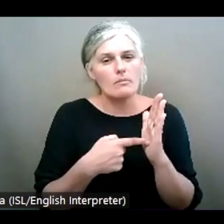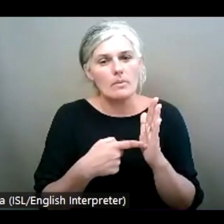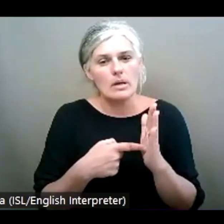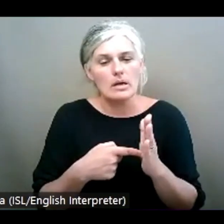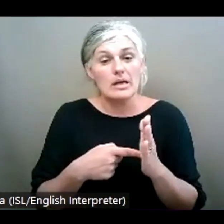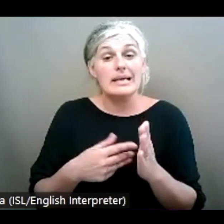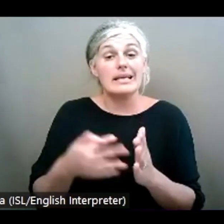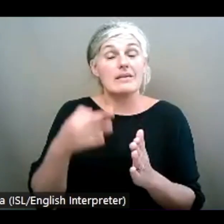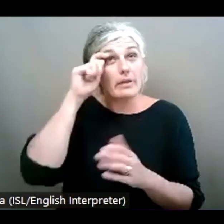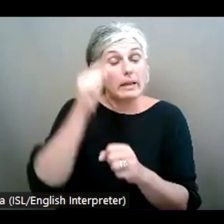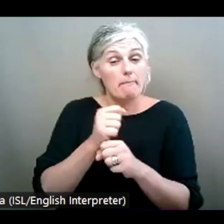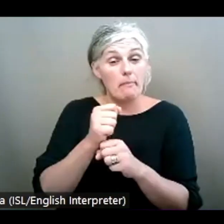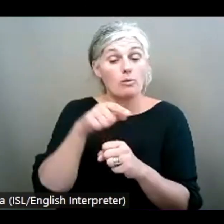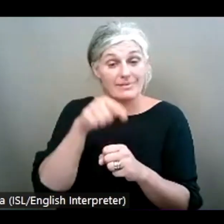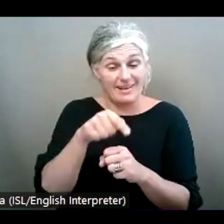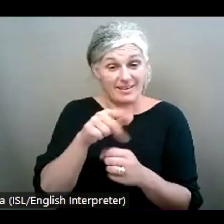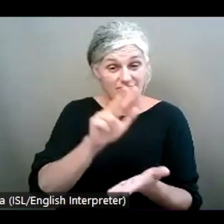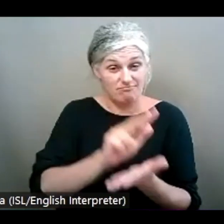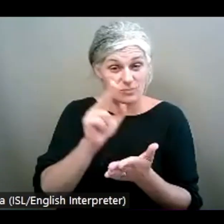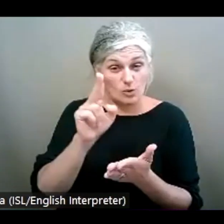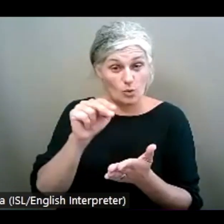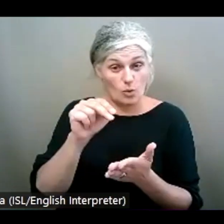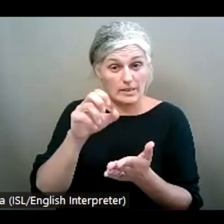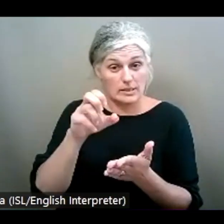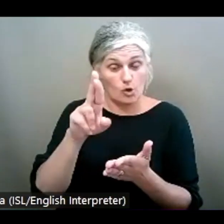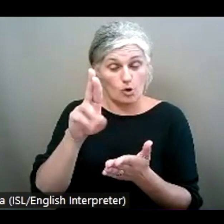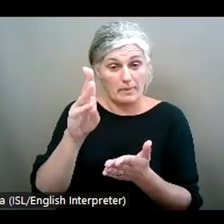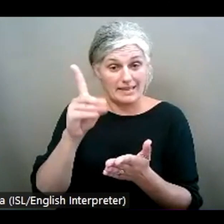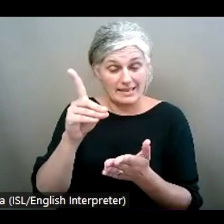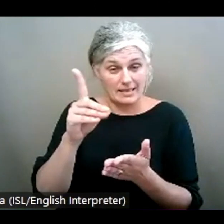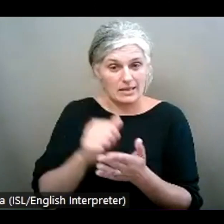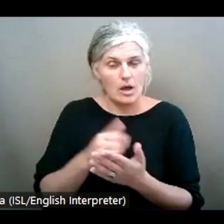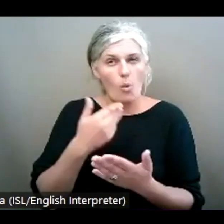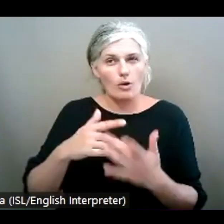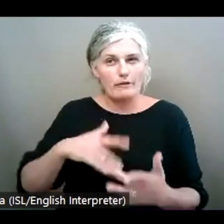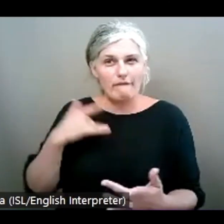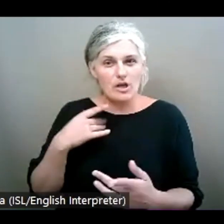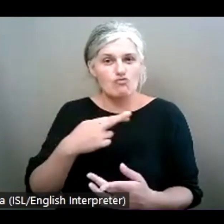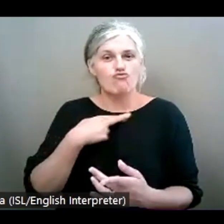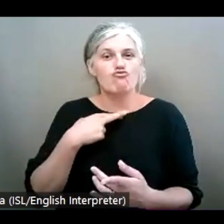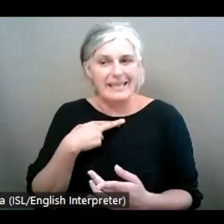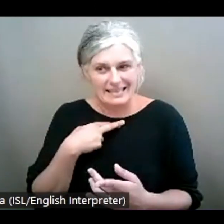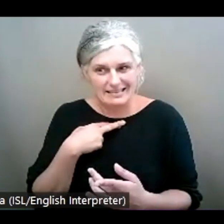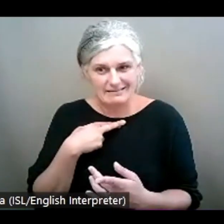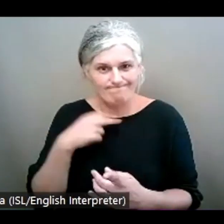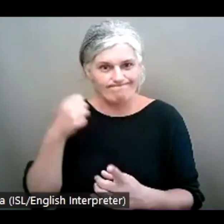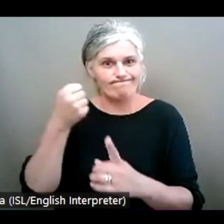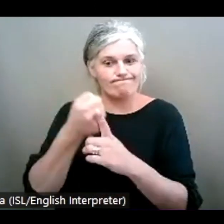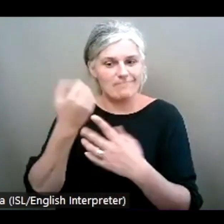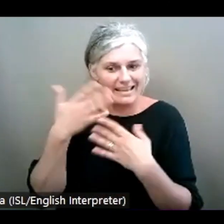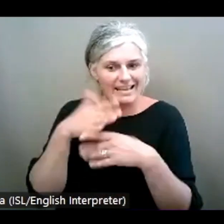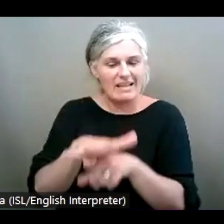mind, what would you think is the real effective application of the social